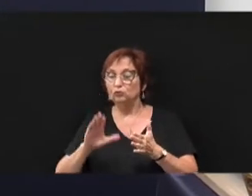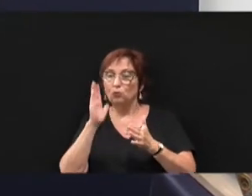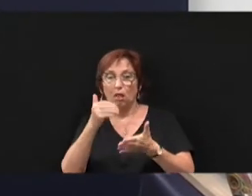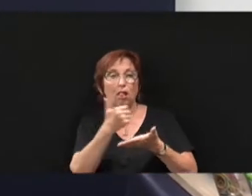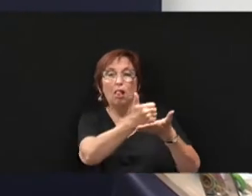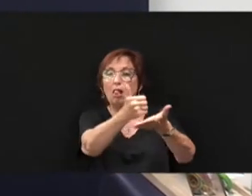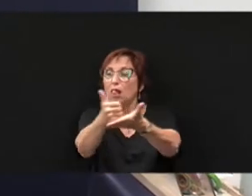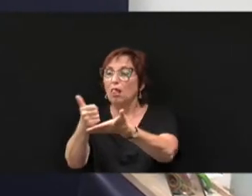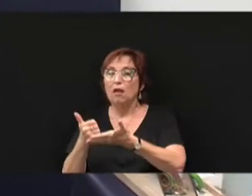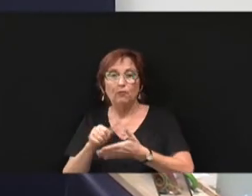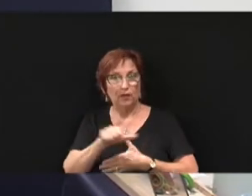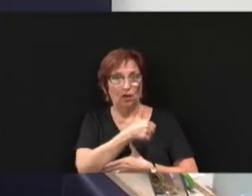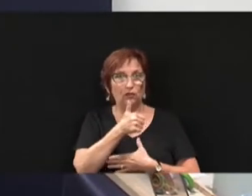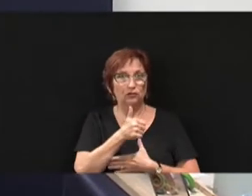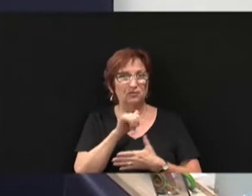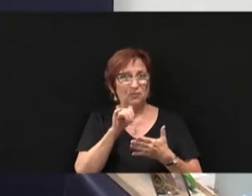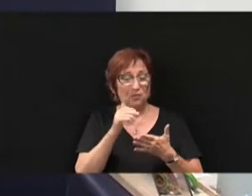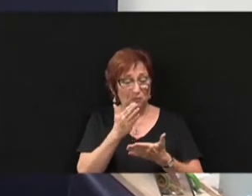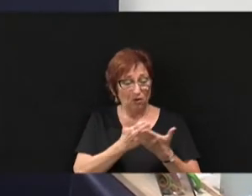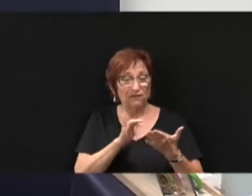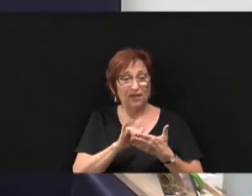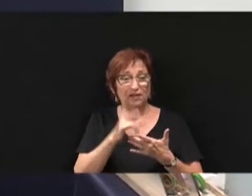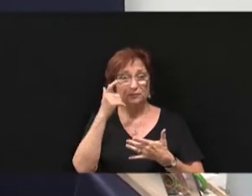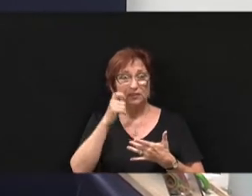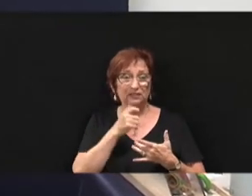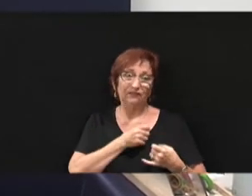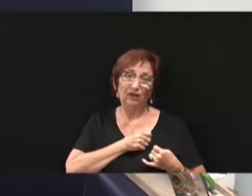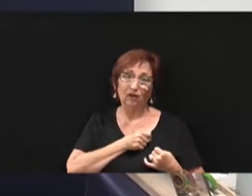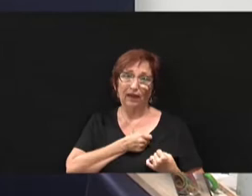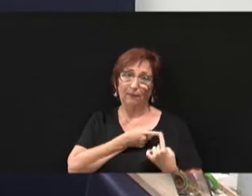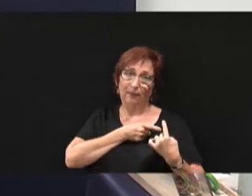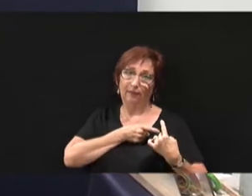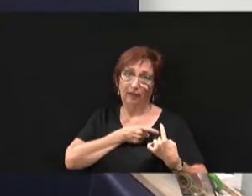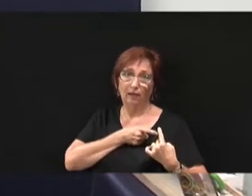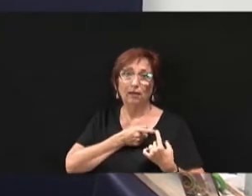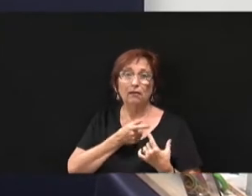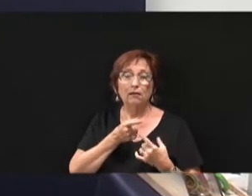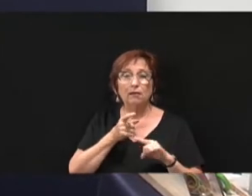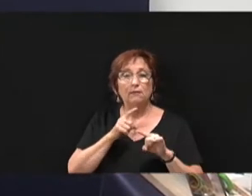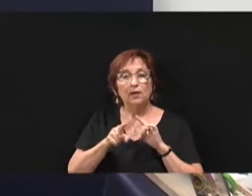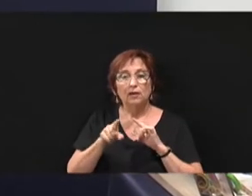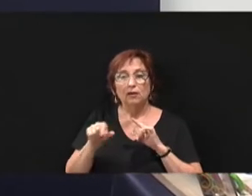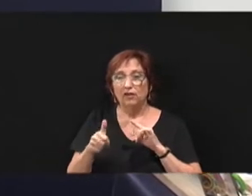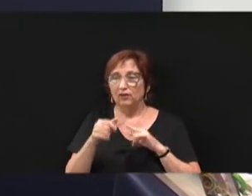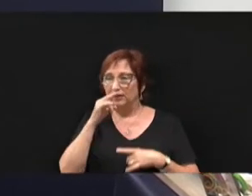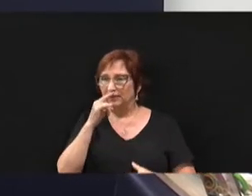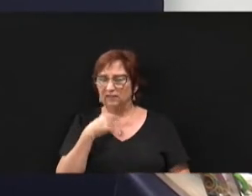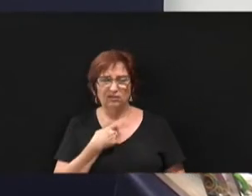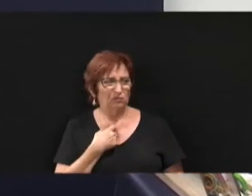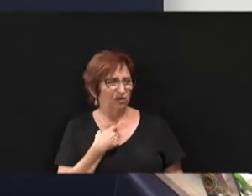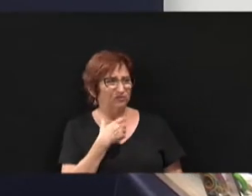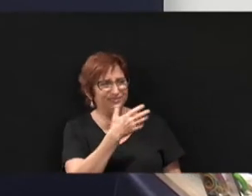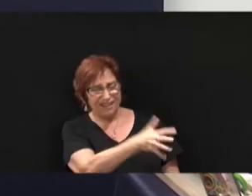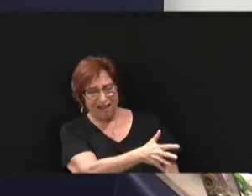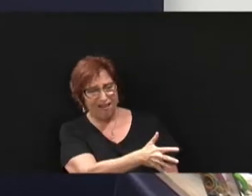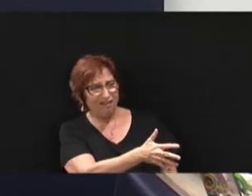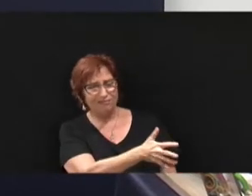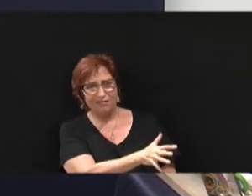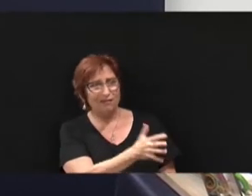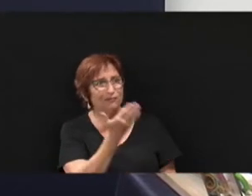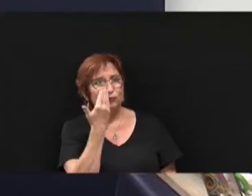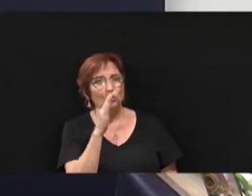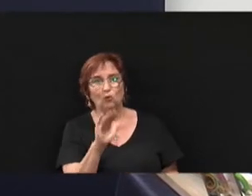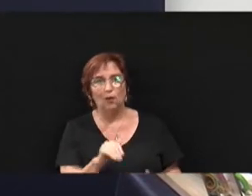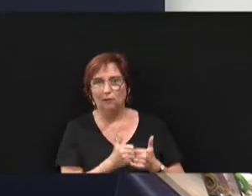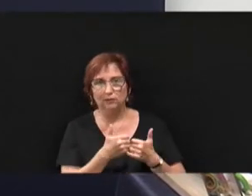due to their empathy. But sometimes it makes the other kid go, ah, stop. You never know how that's going to work.